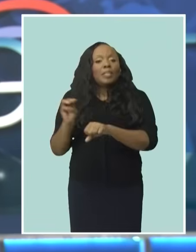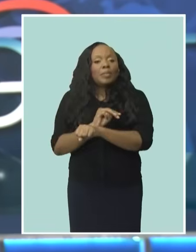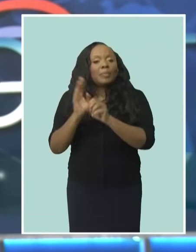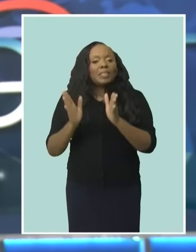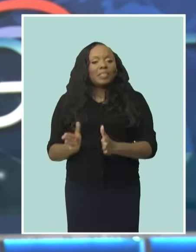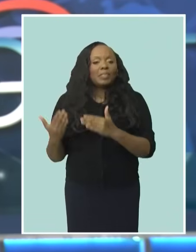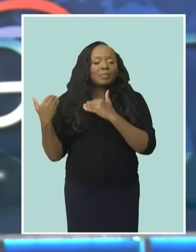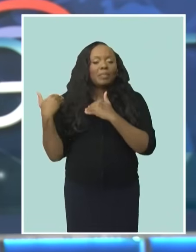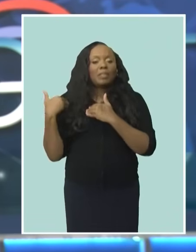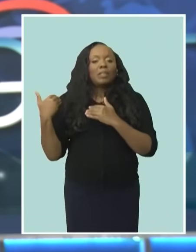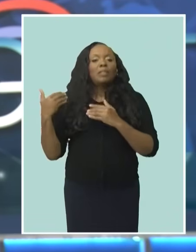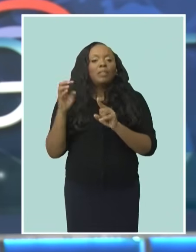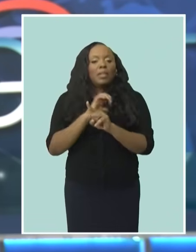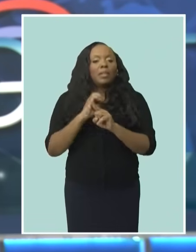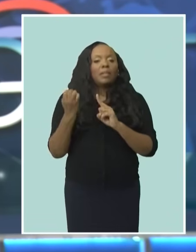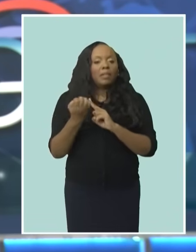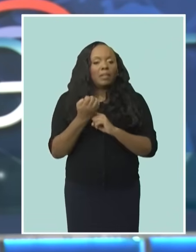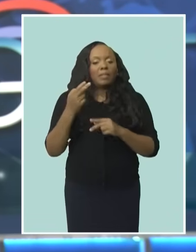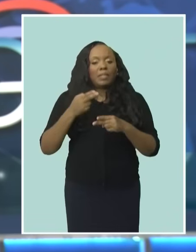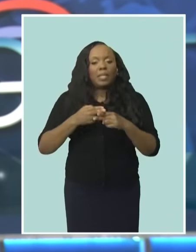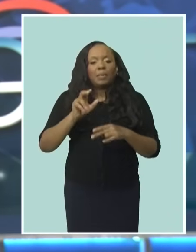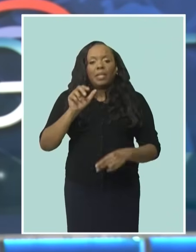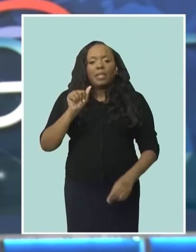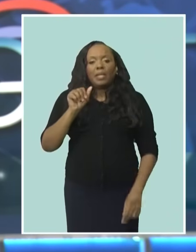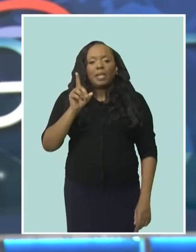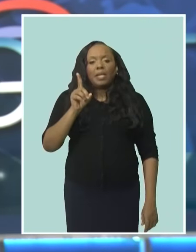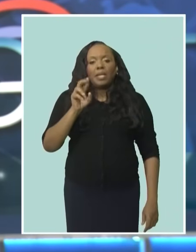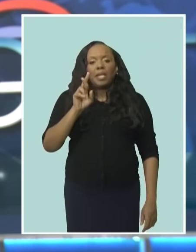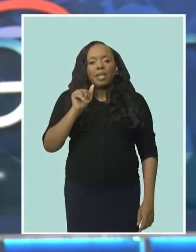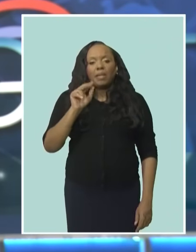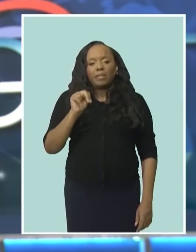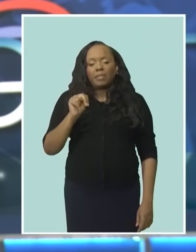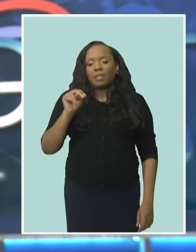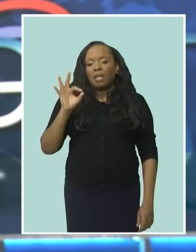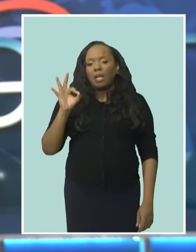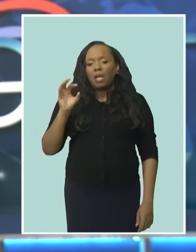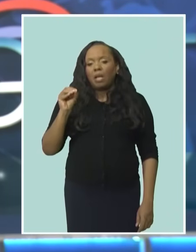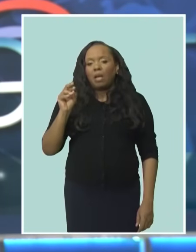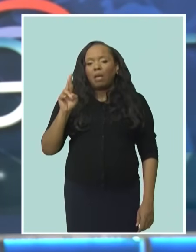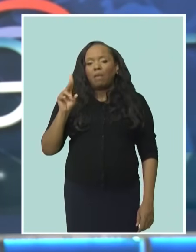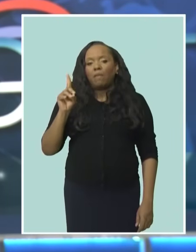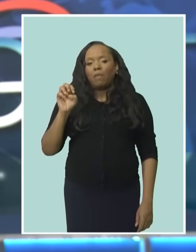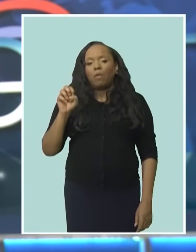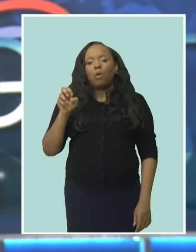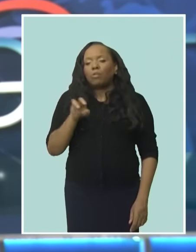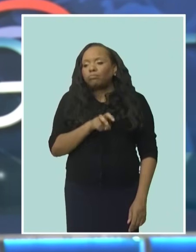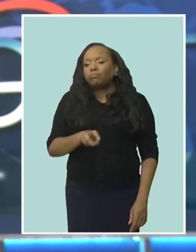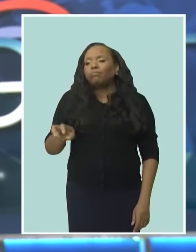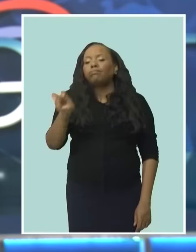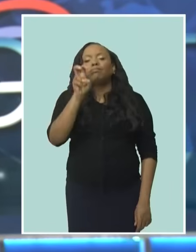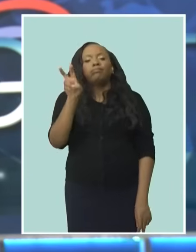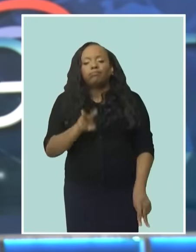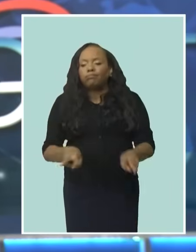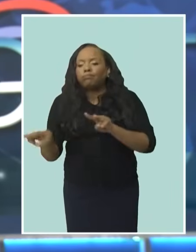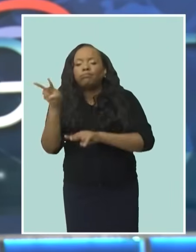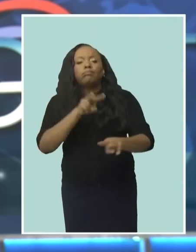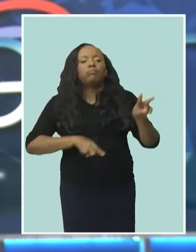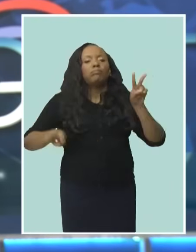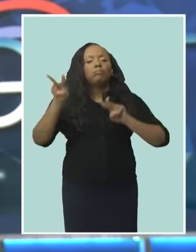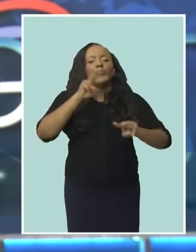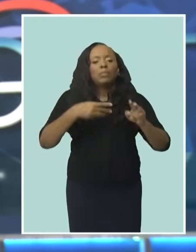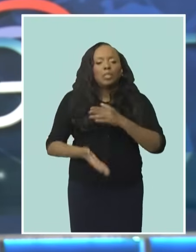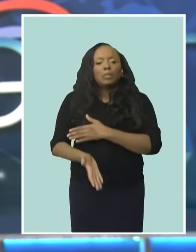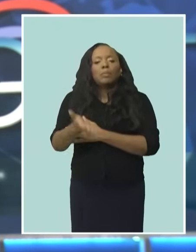Beautification, Green and Blue Economy Adrian Ford shared the good news while touring the ongoing construction of the breakwater at the Bridgetown Fisheries